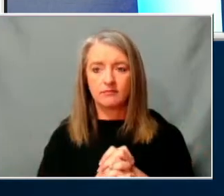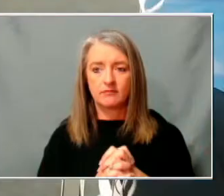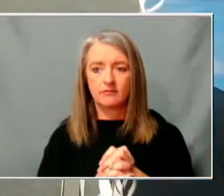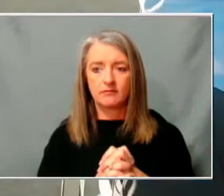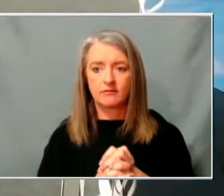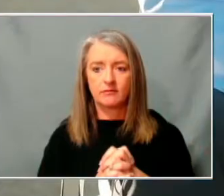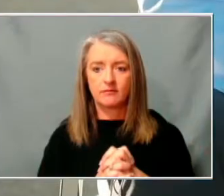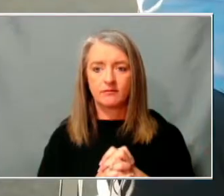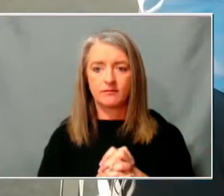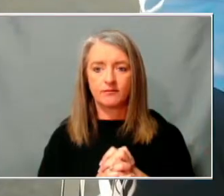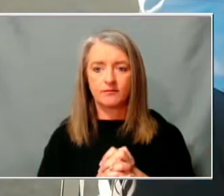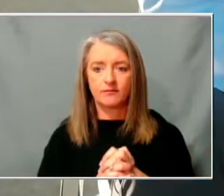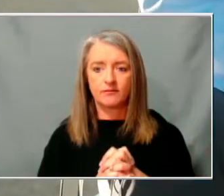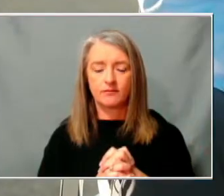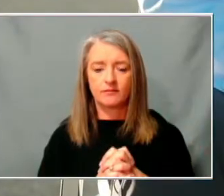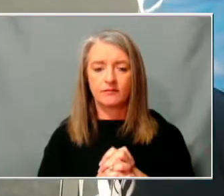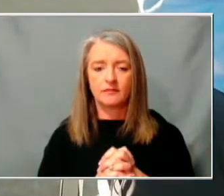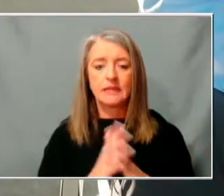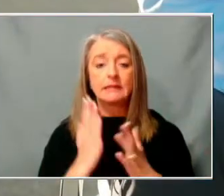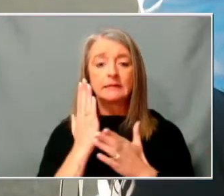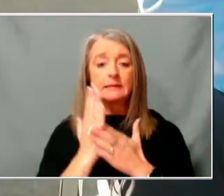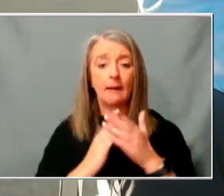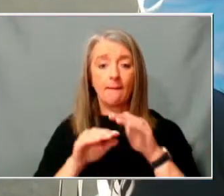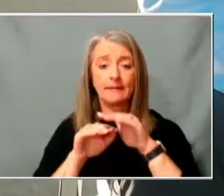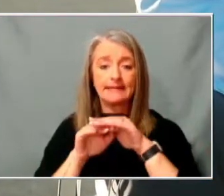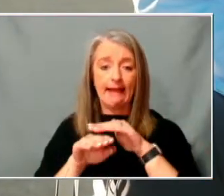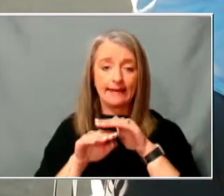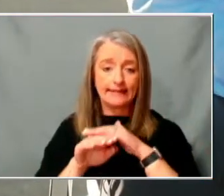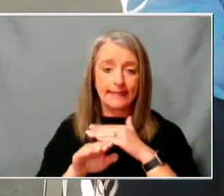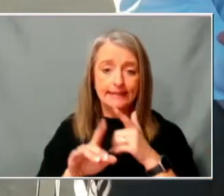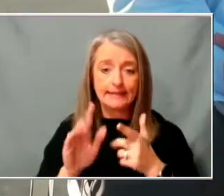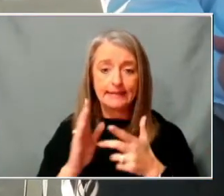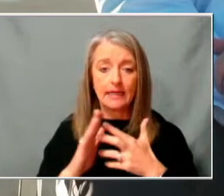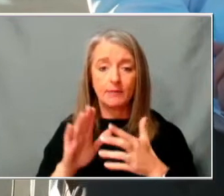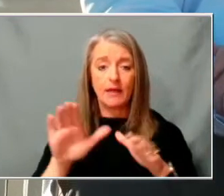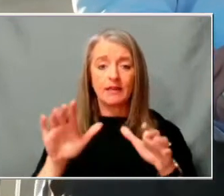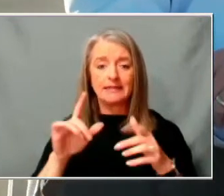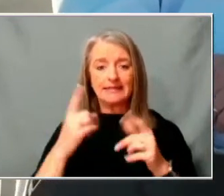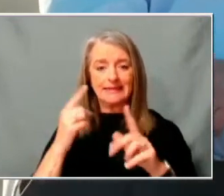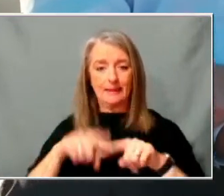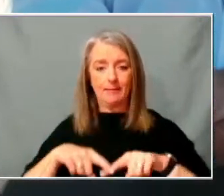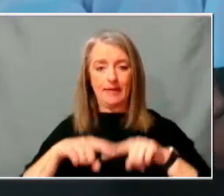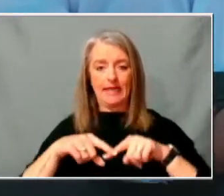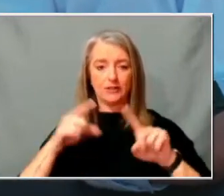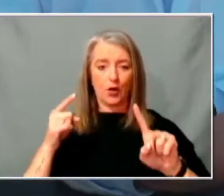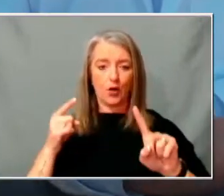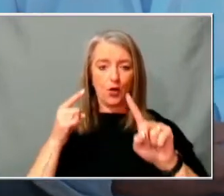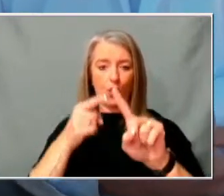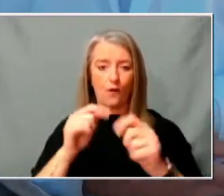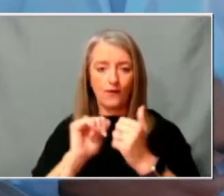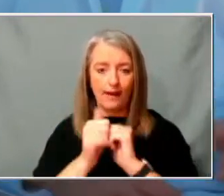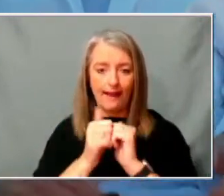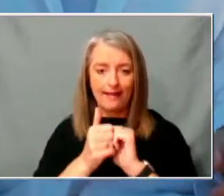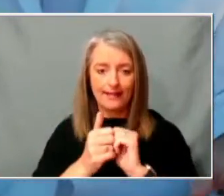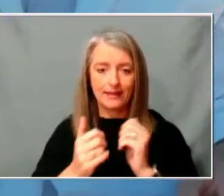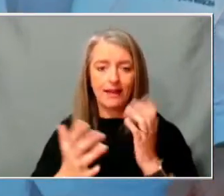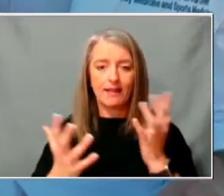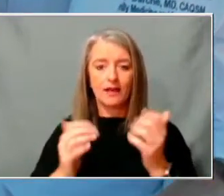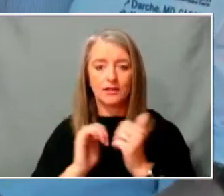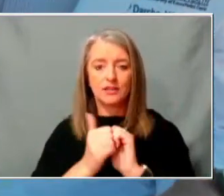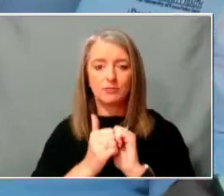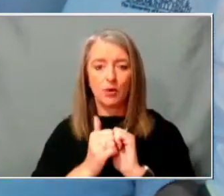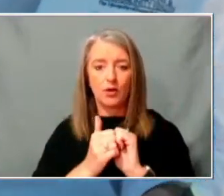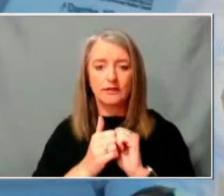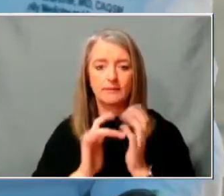Well, some of that I think is access. Some of that has to do with what their desired activity goals are. You know, for an athlete, I think a lot of our sports medicine physical